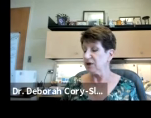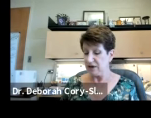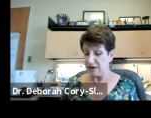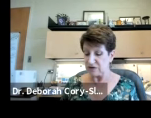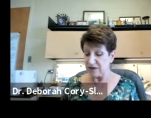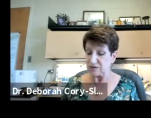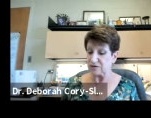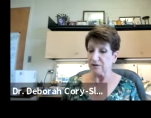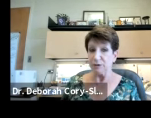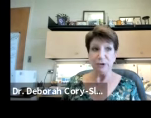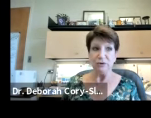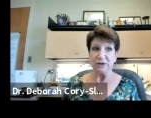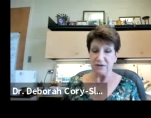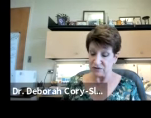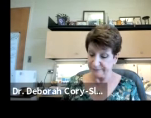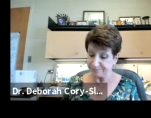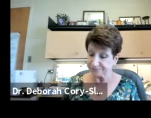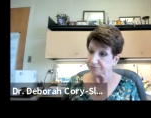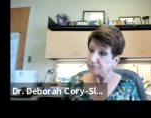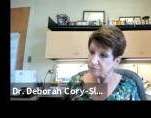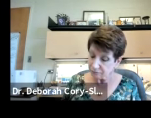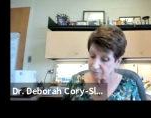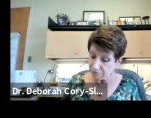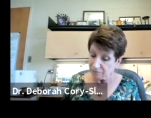lower SES communities.